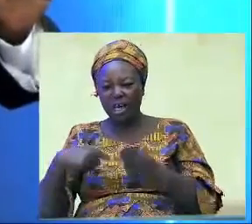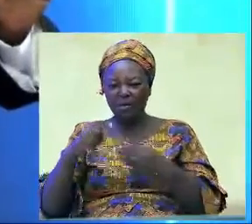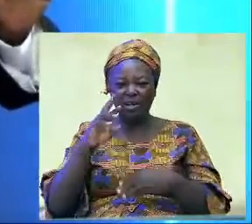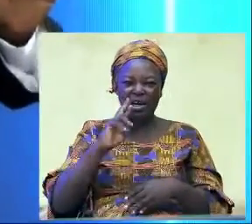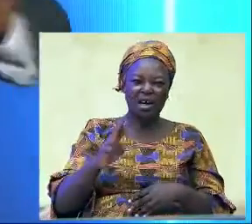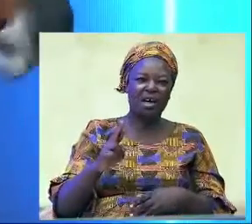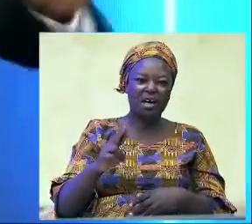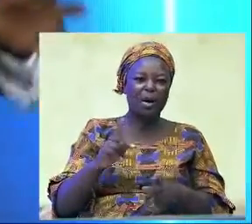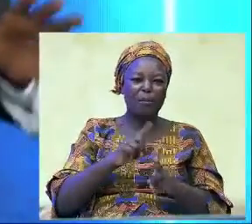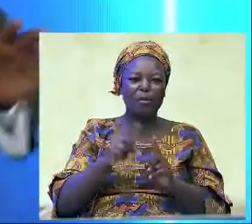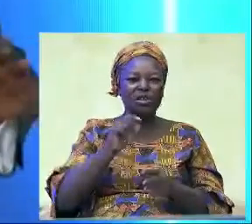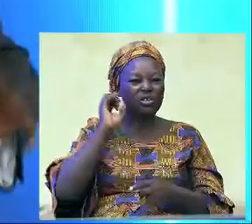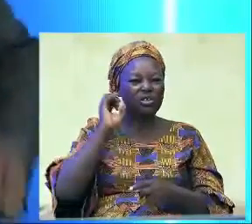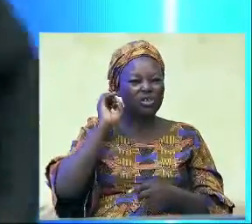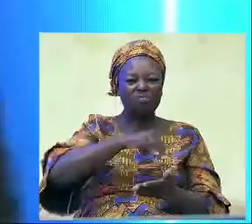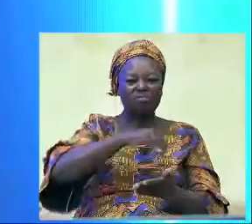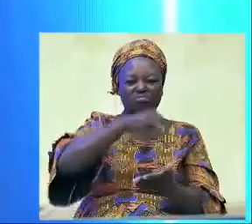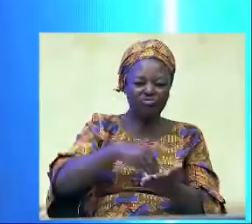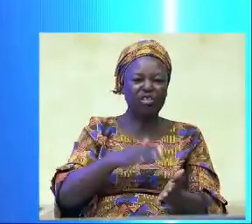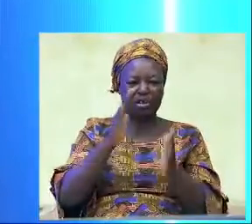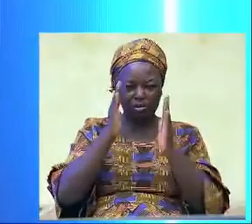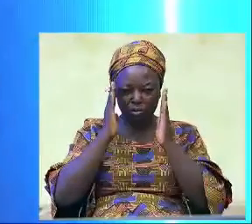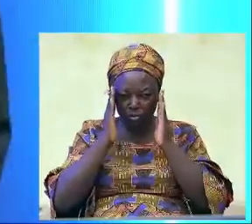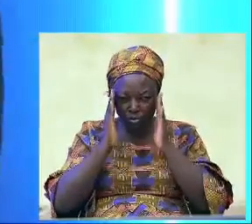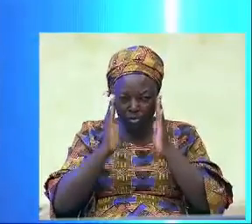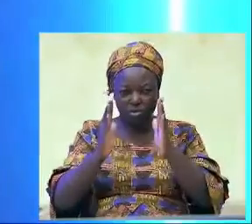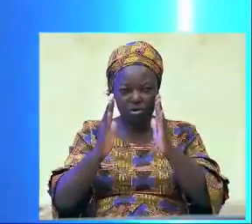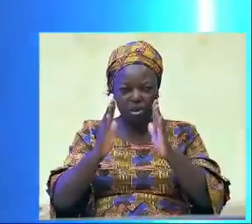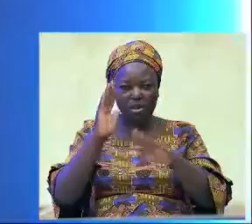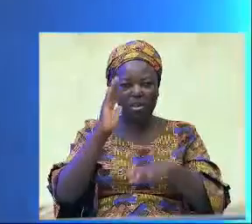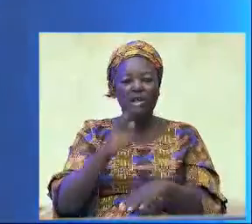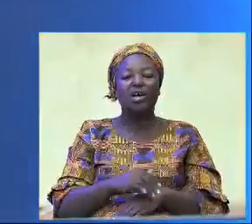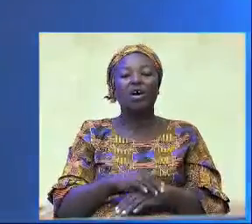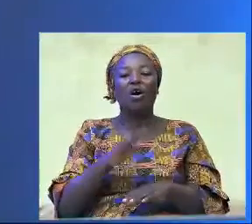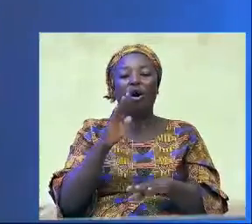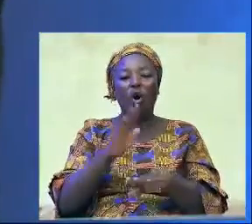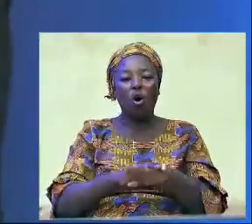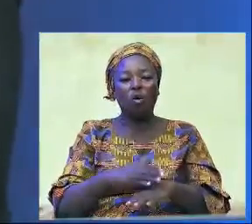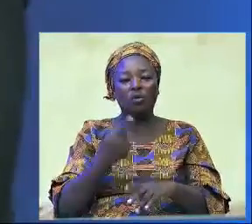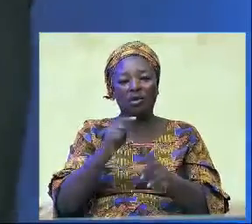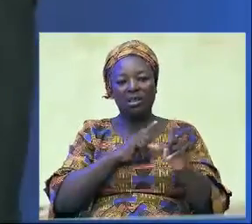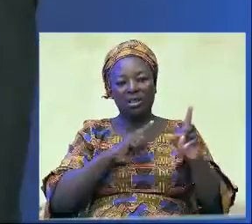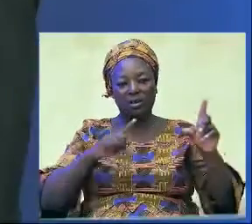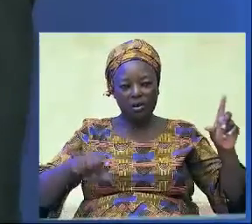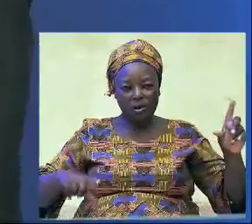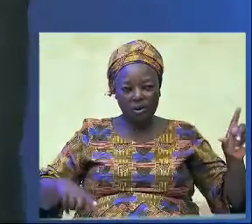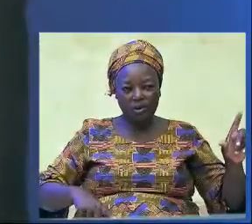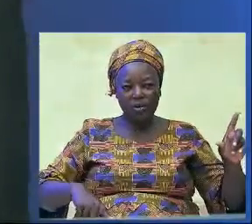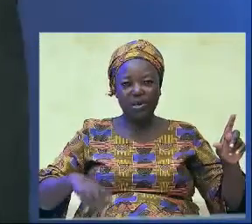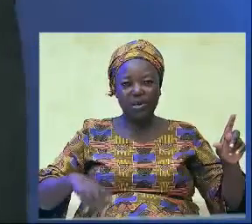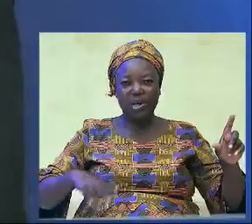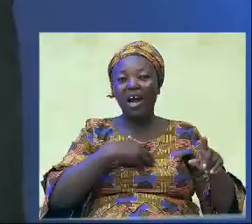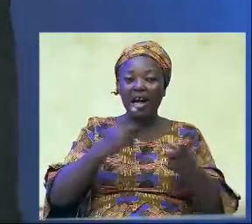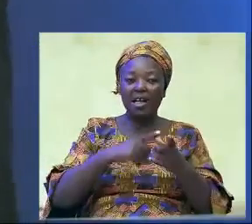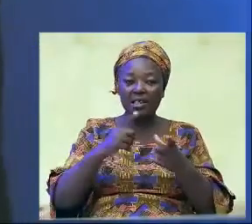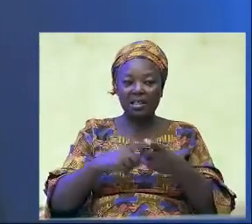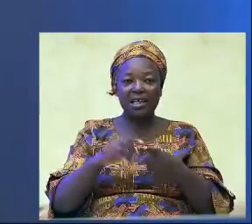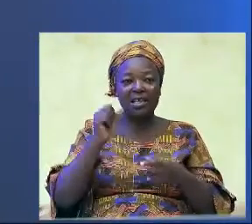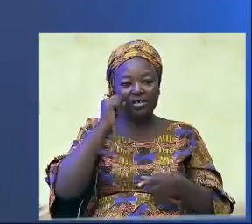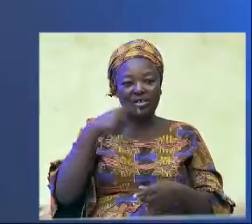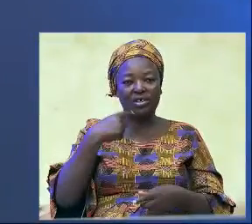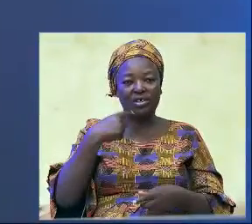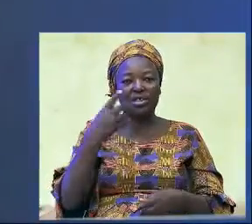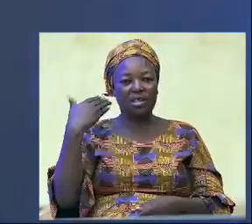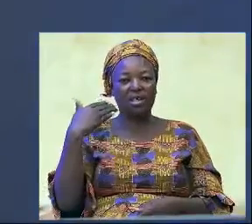multitude things around to disturb. She centered her attention on